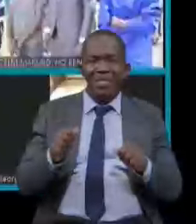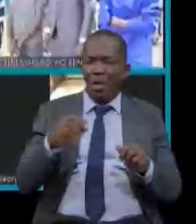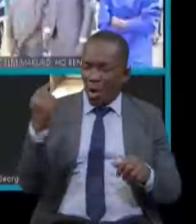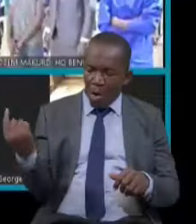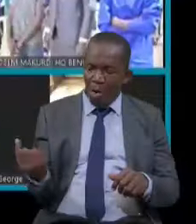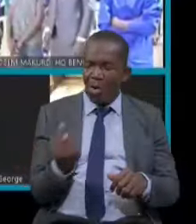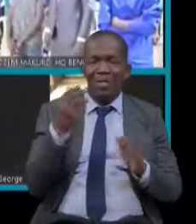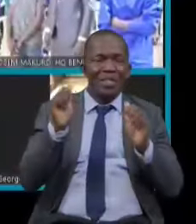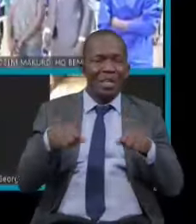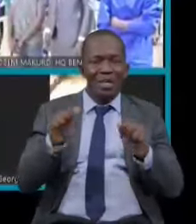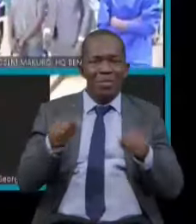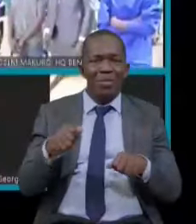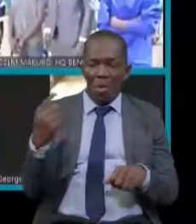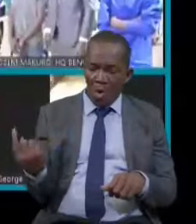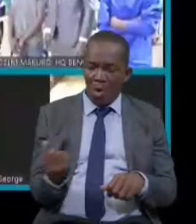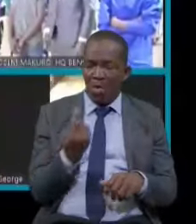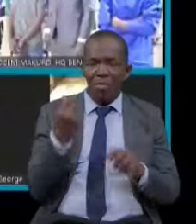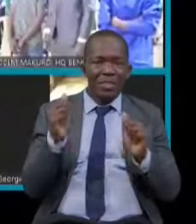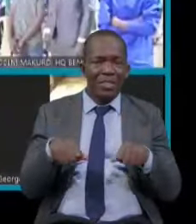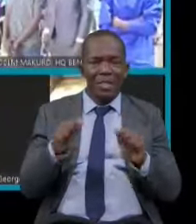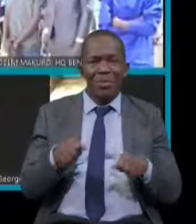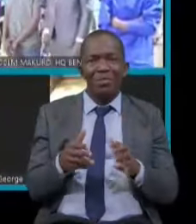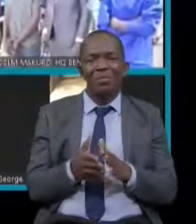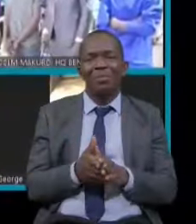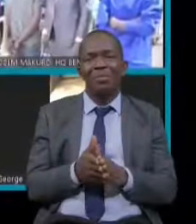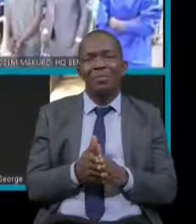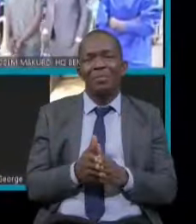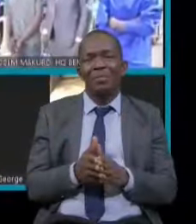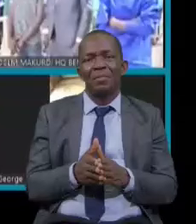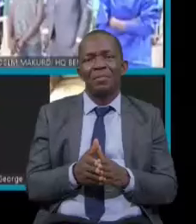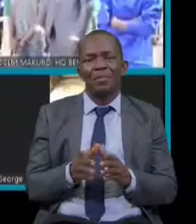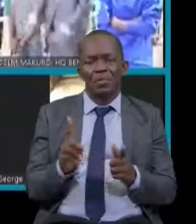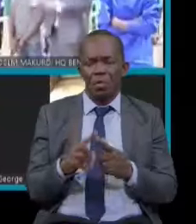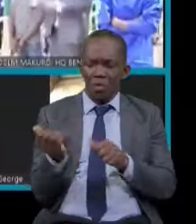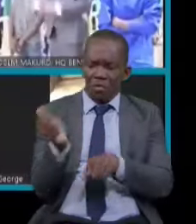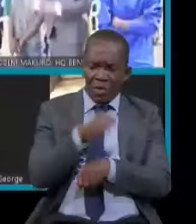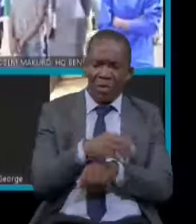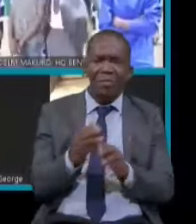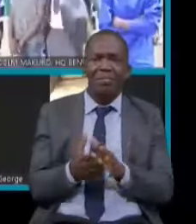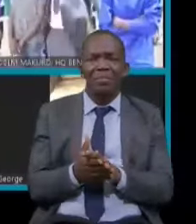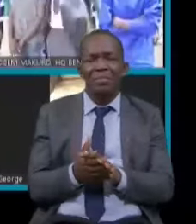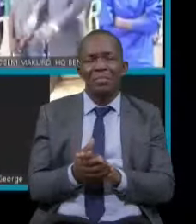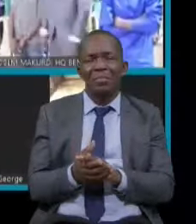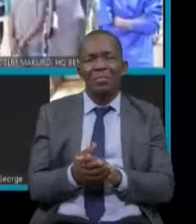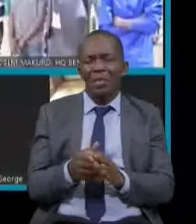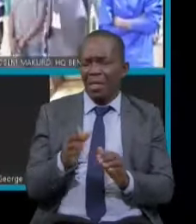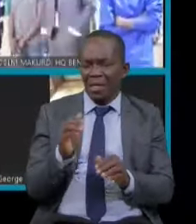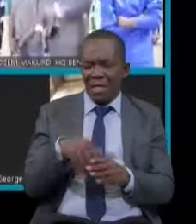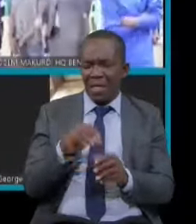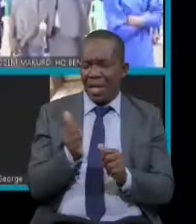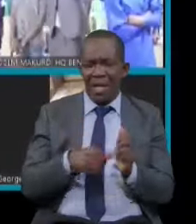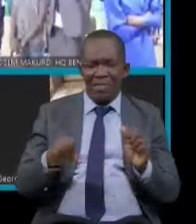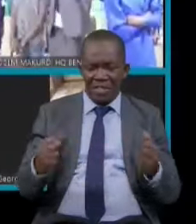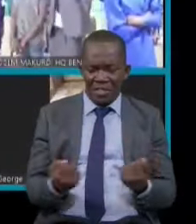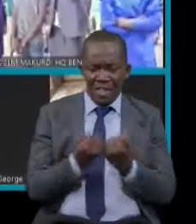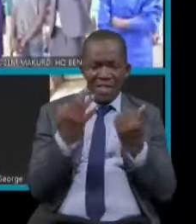Always able. To overcome in every challenge you face in life.